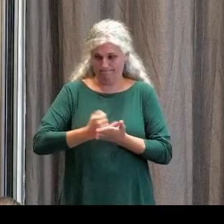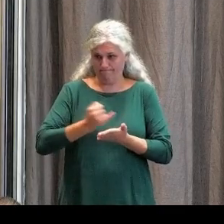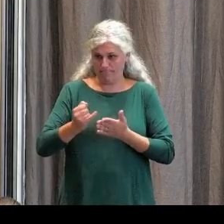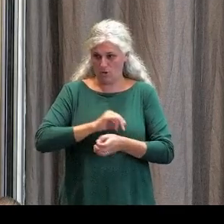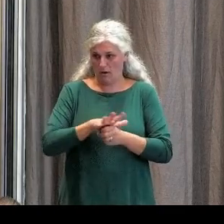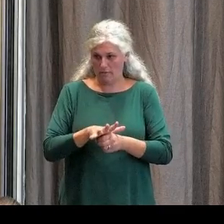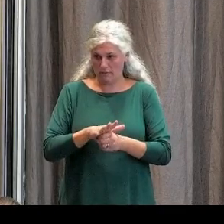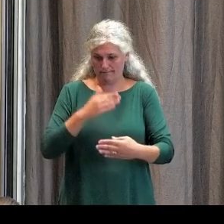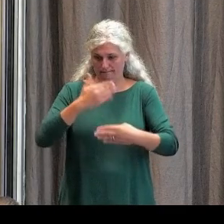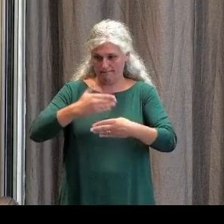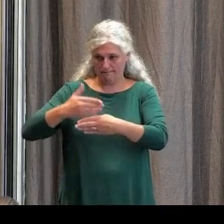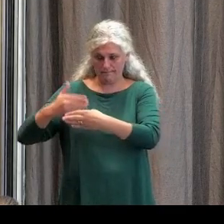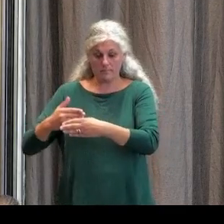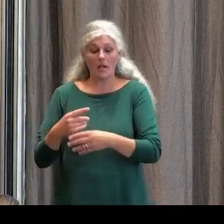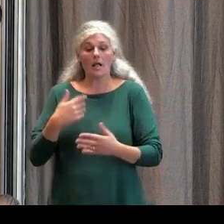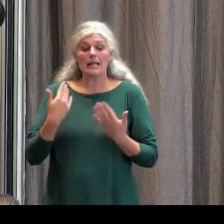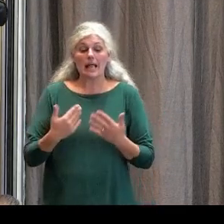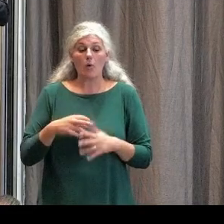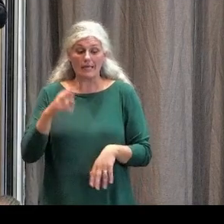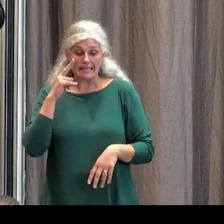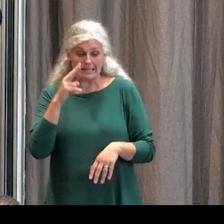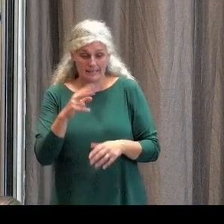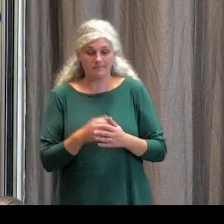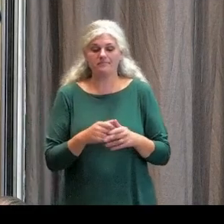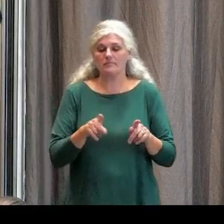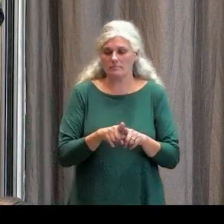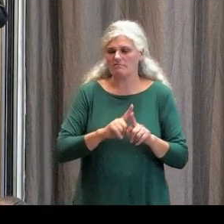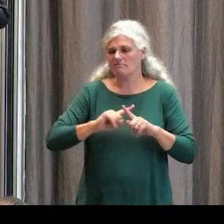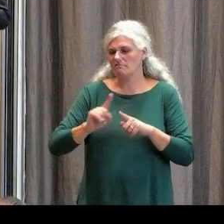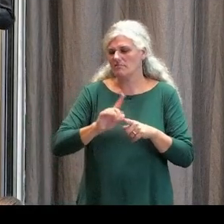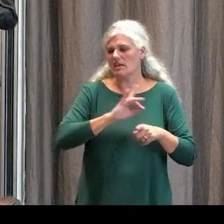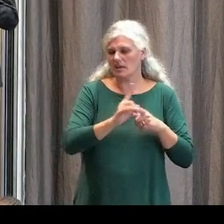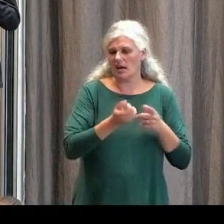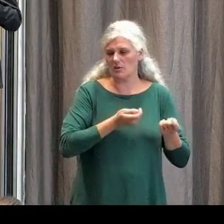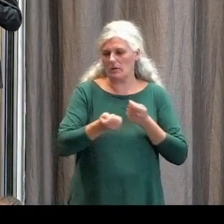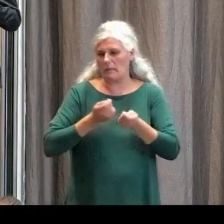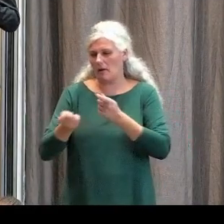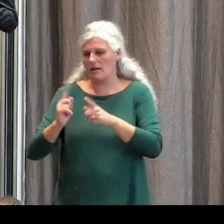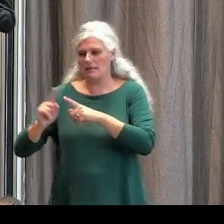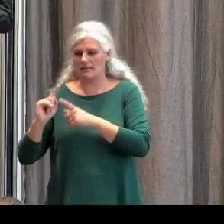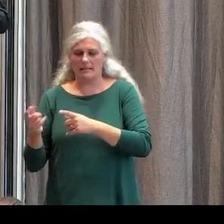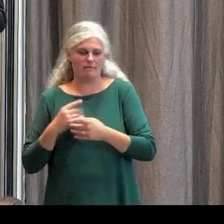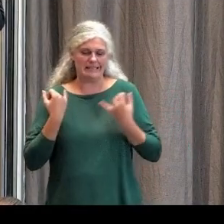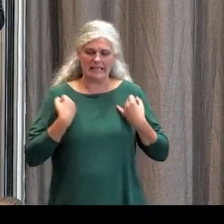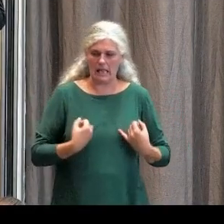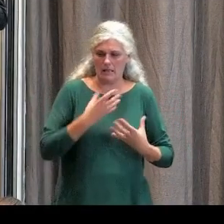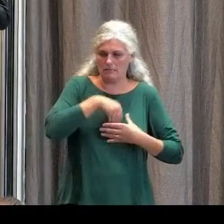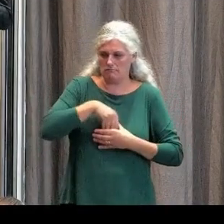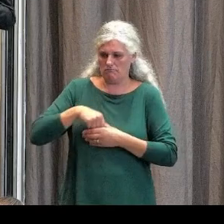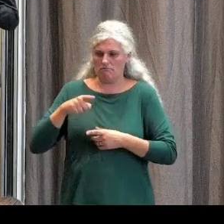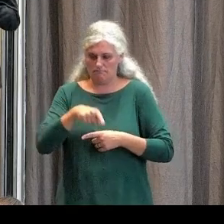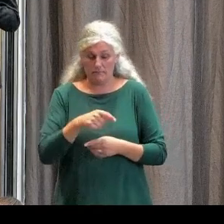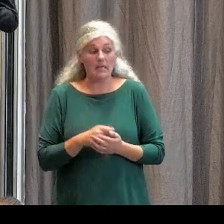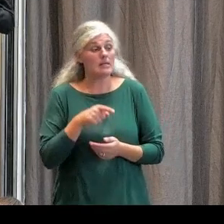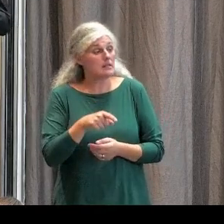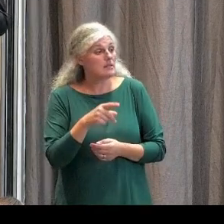Now, what we're now seeing is that all sorts of gene therapies are emerging for lots of different human diseases. So this is